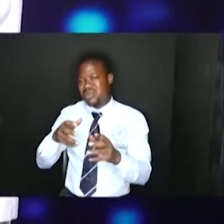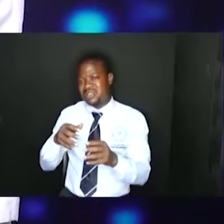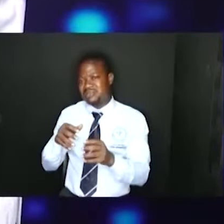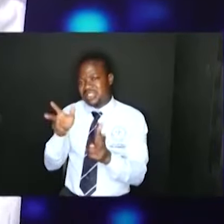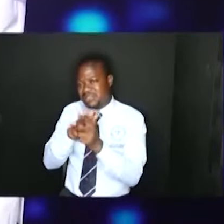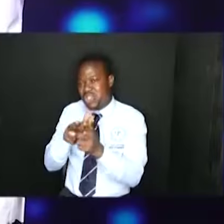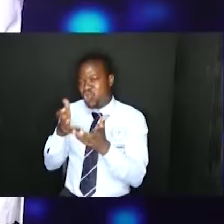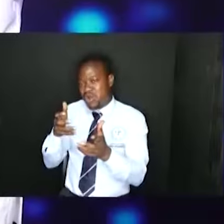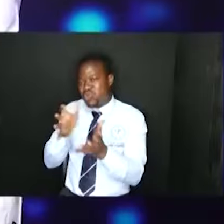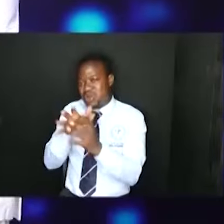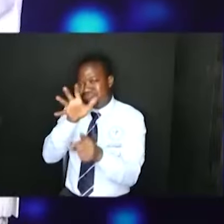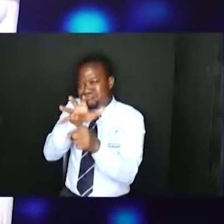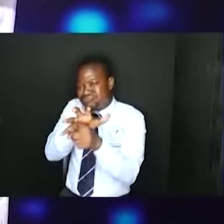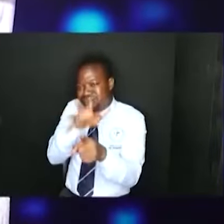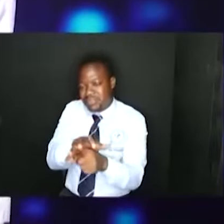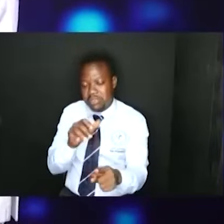them.